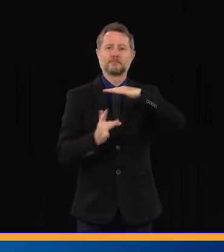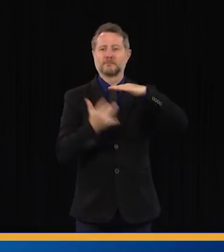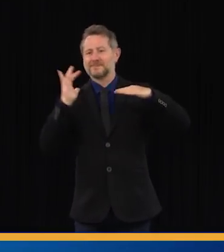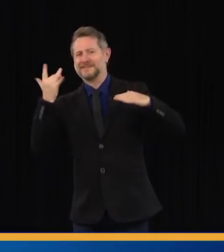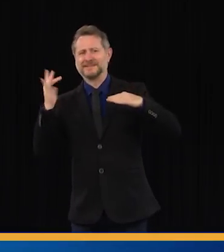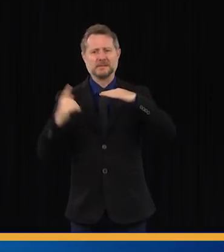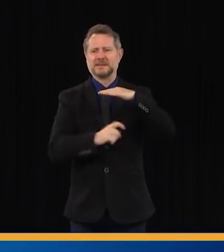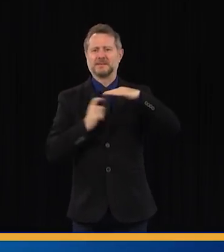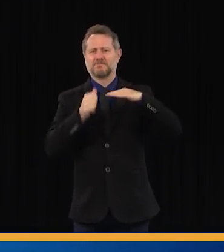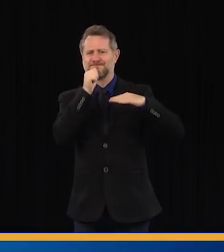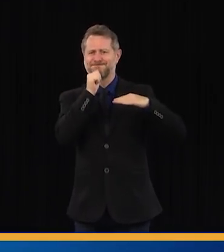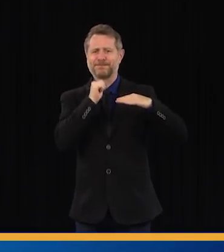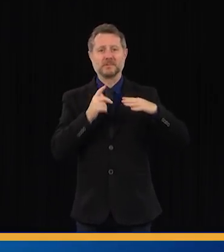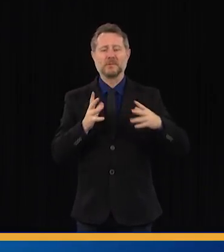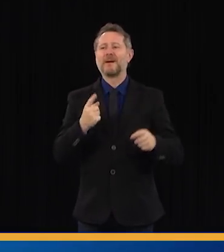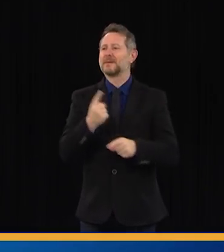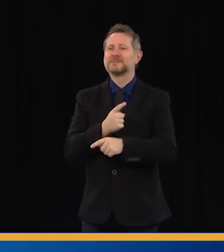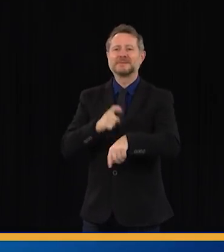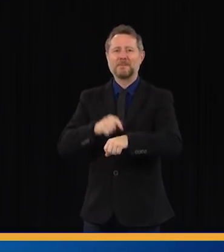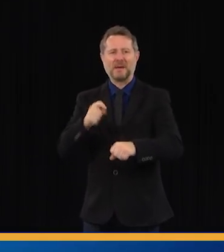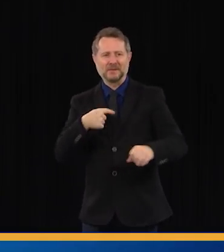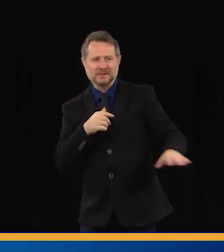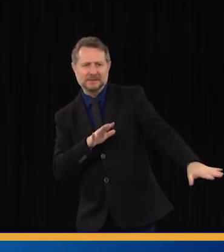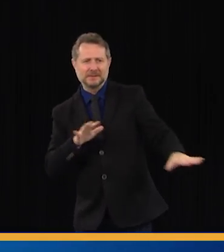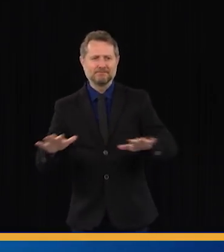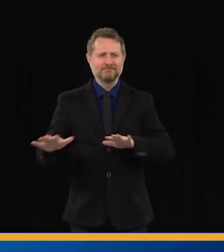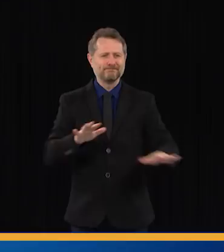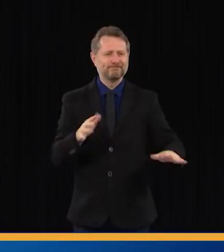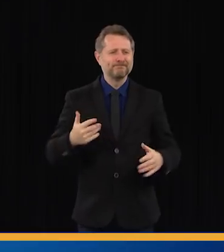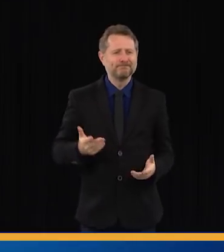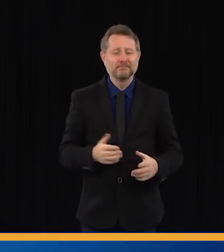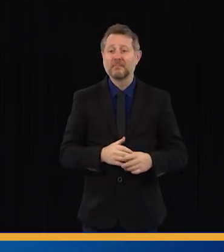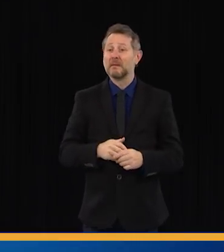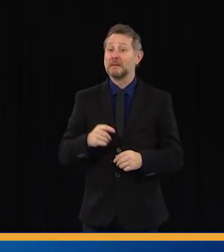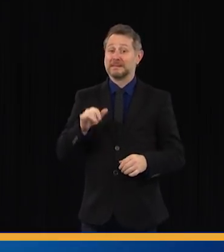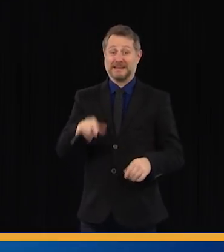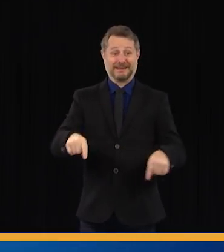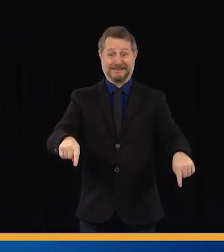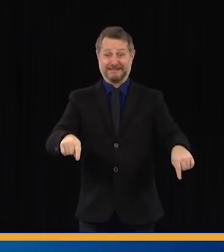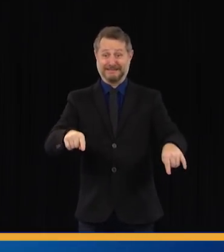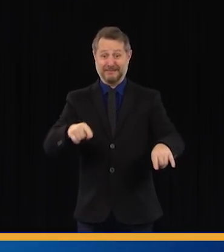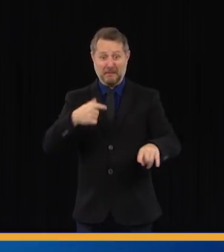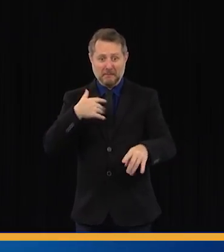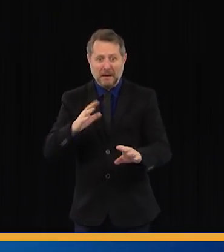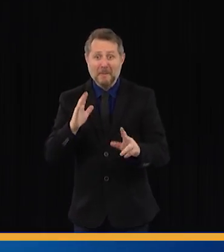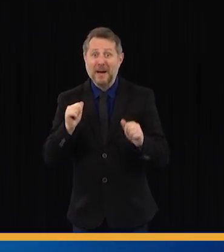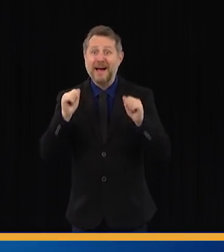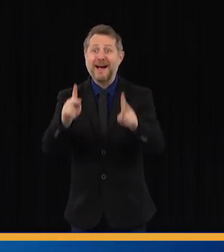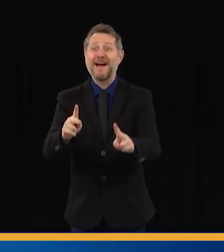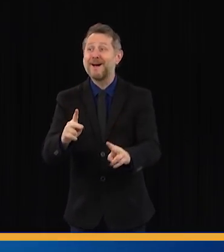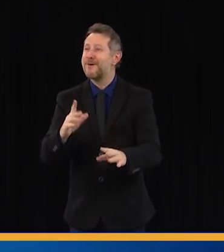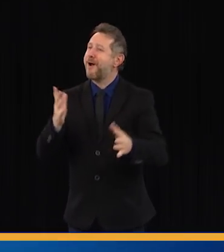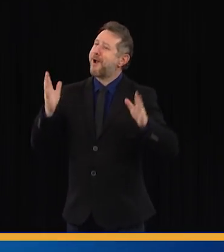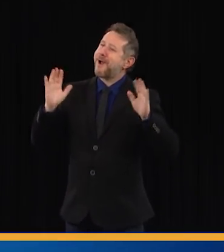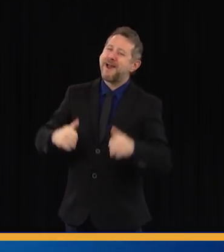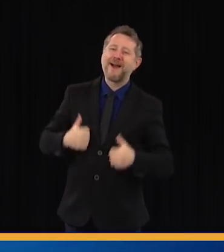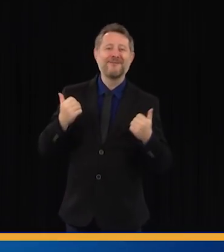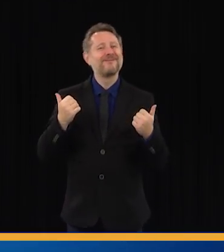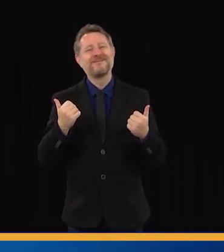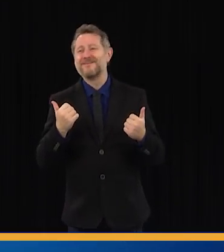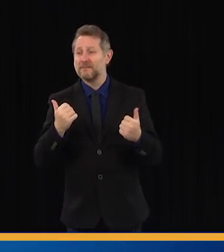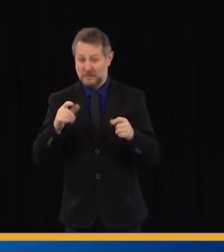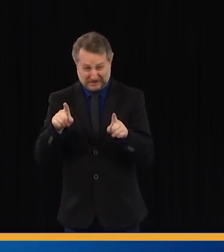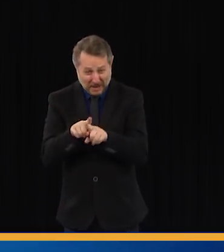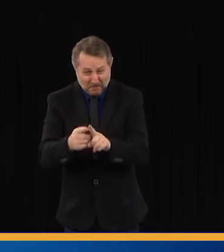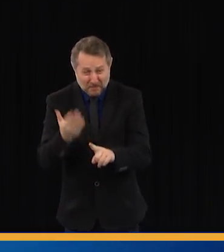balance. Remember what we have to do on reopening. And remember, it has never been done before. None of this has been done before. So anyone